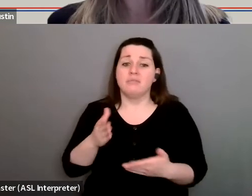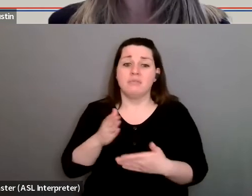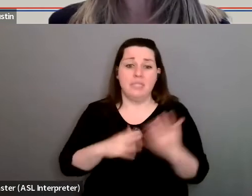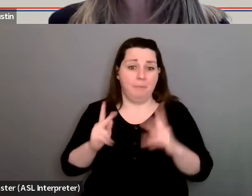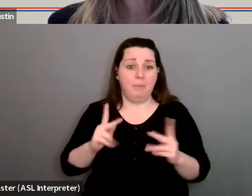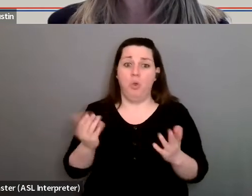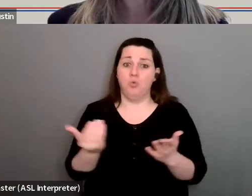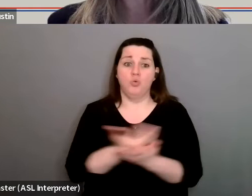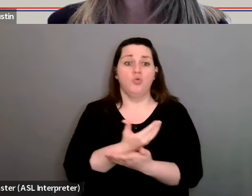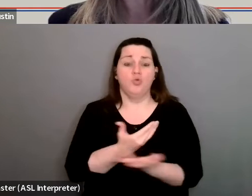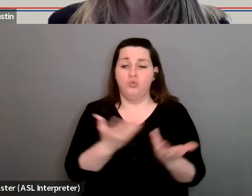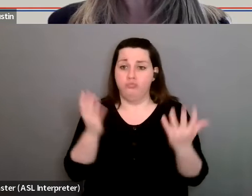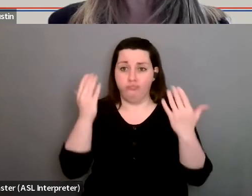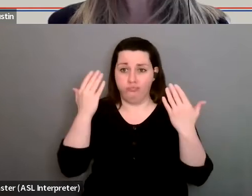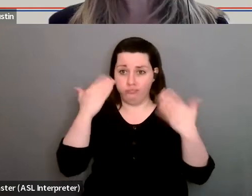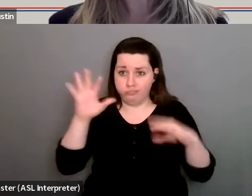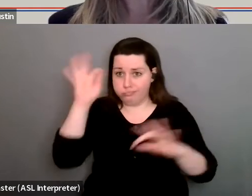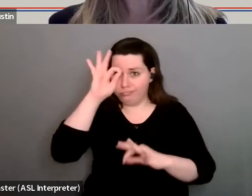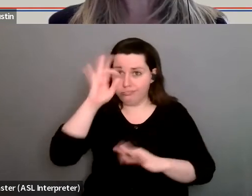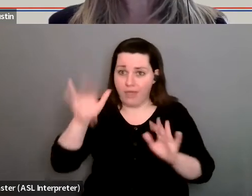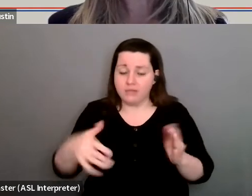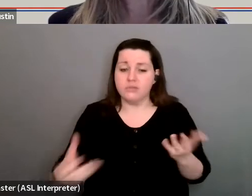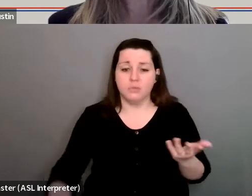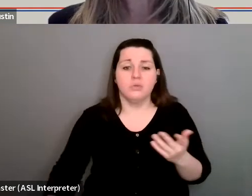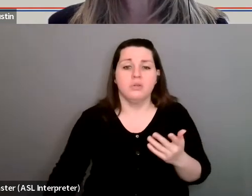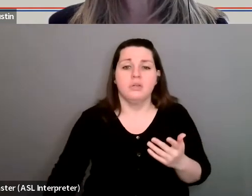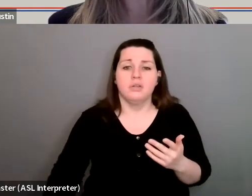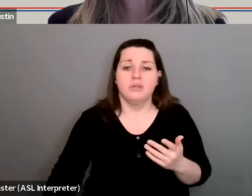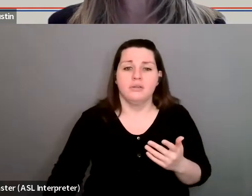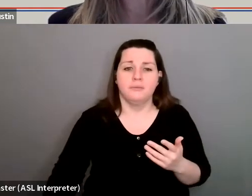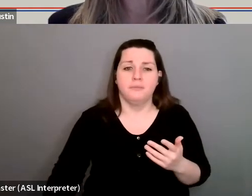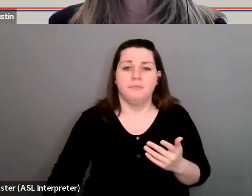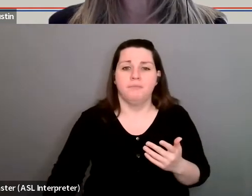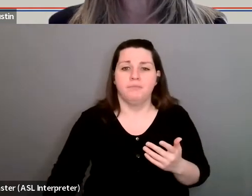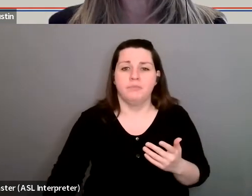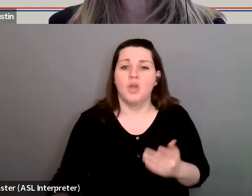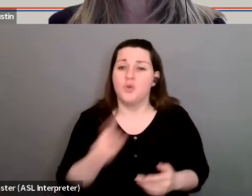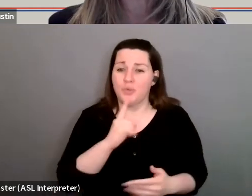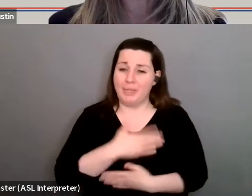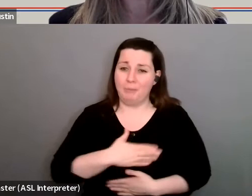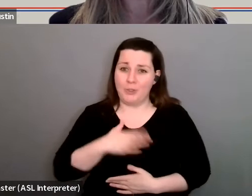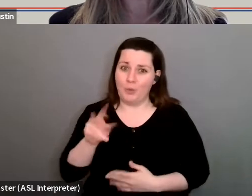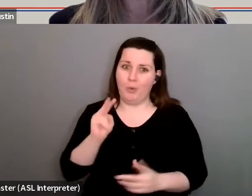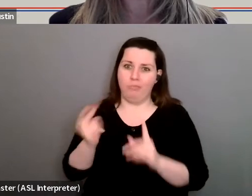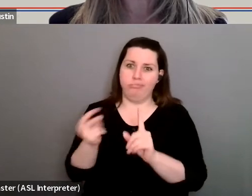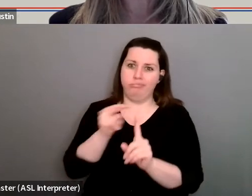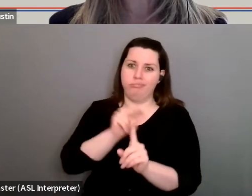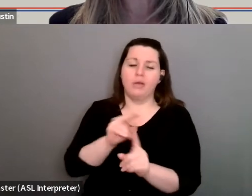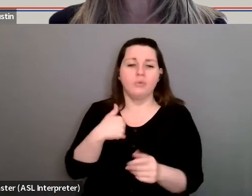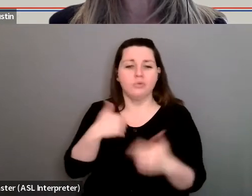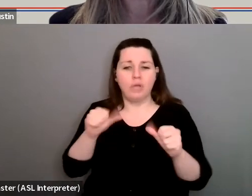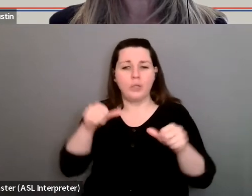that are new to it. So appreciate every perspective, and we'll try to cover the bases on